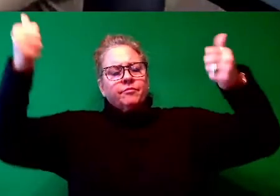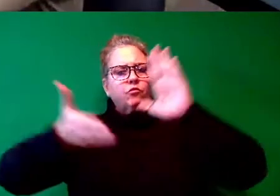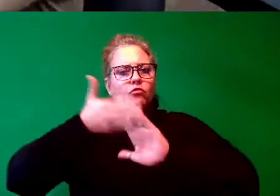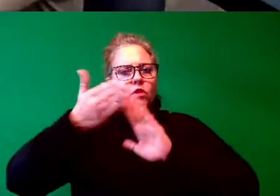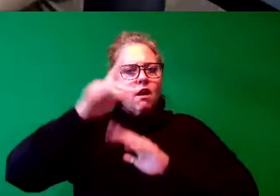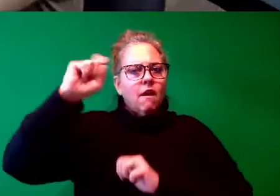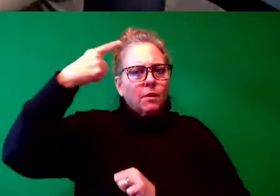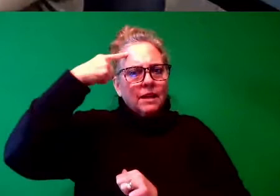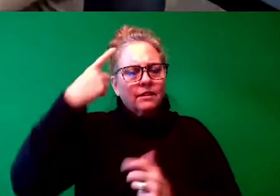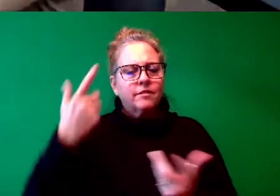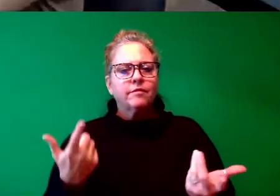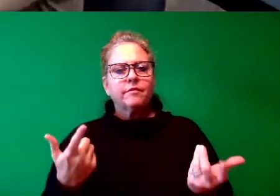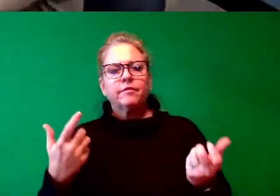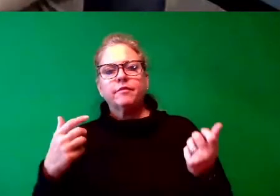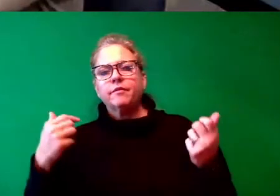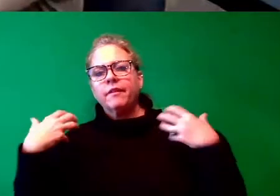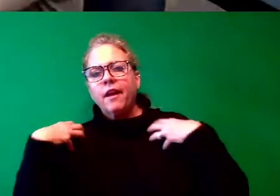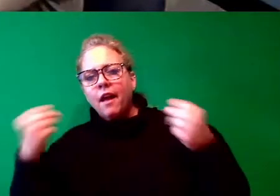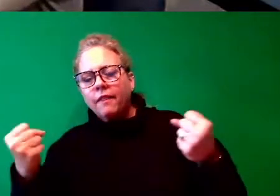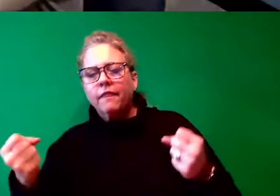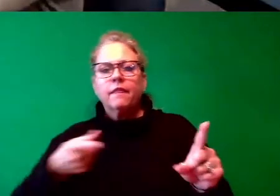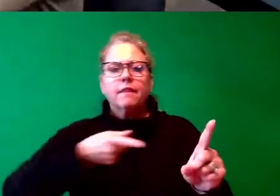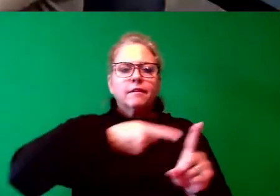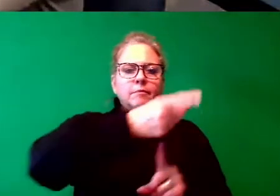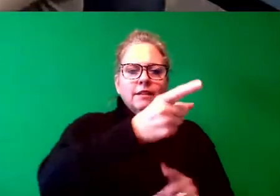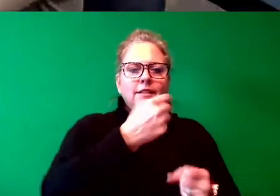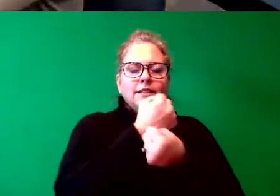safety experts or other experts who